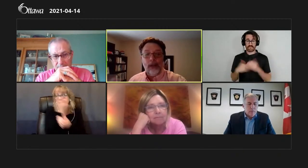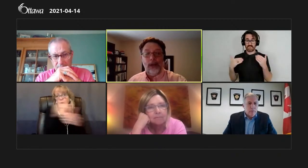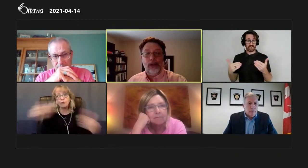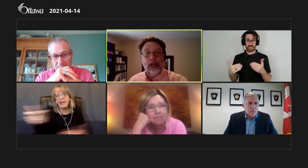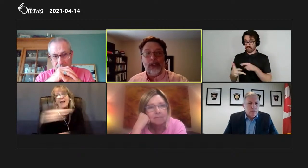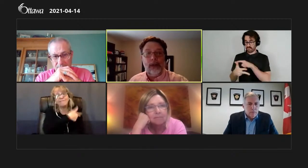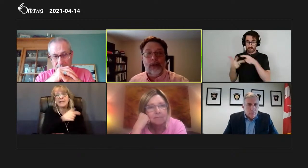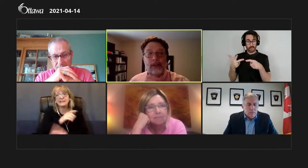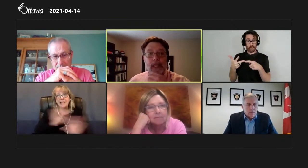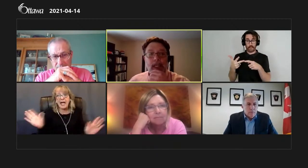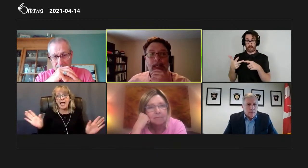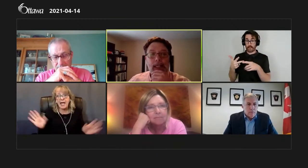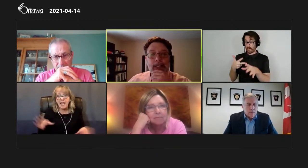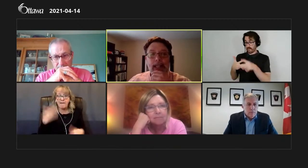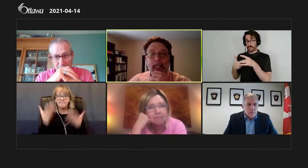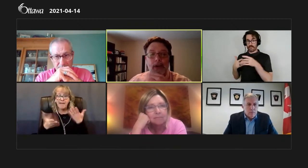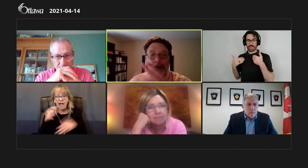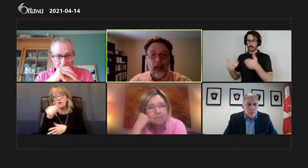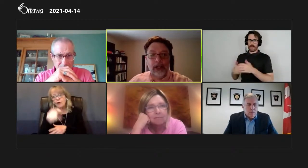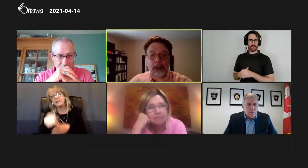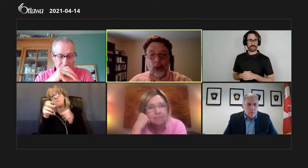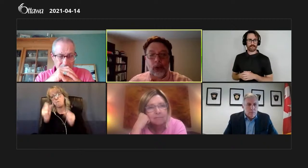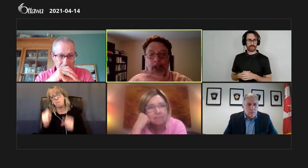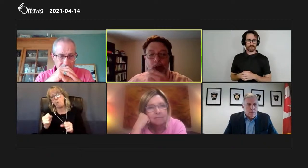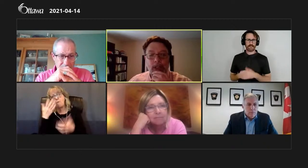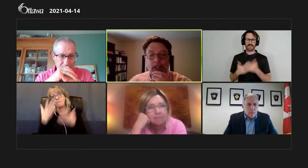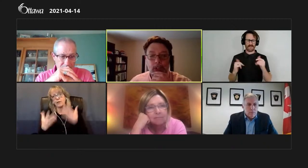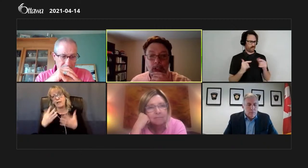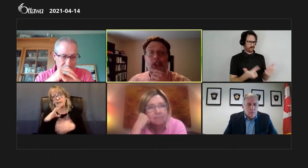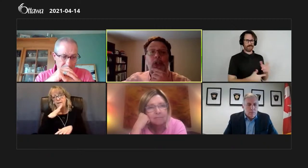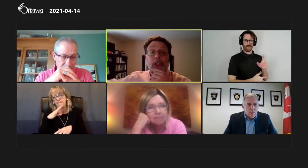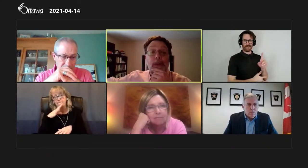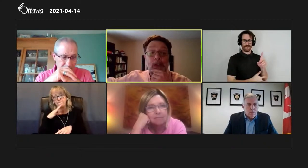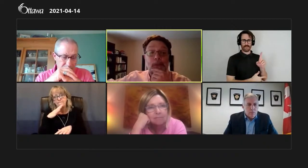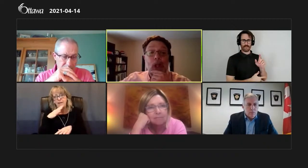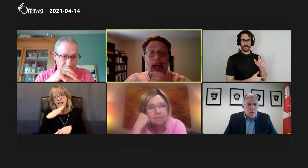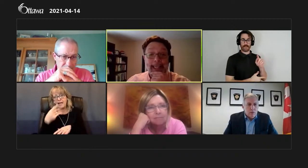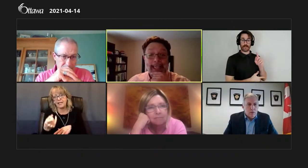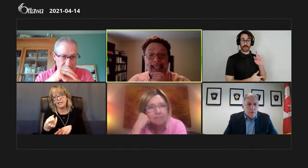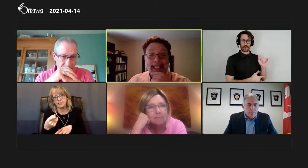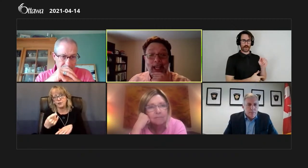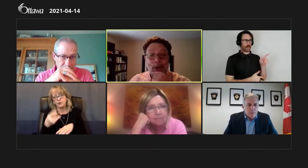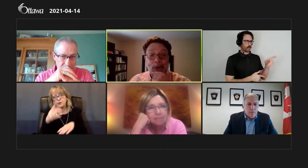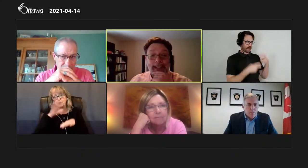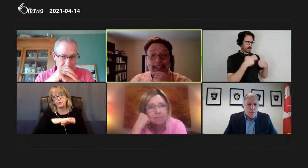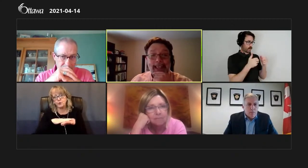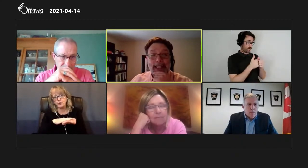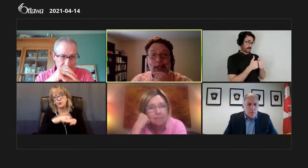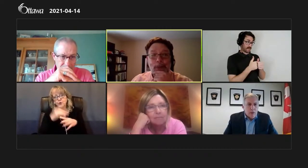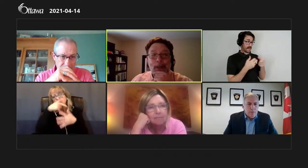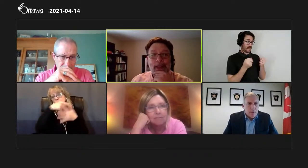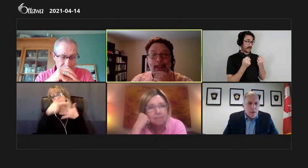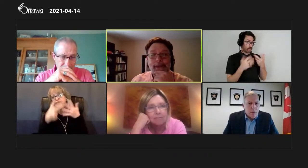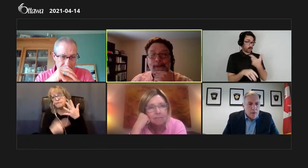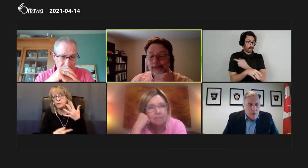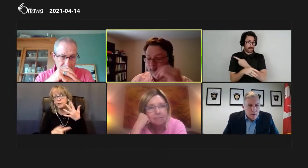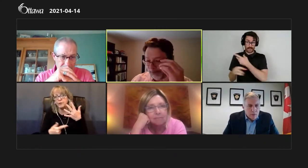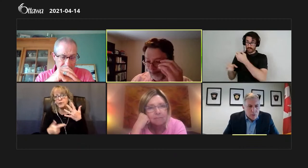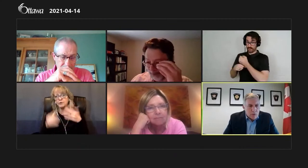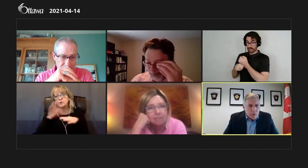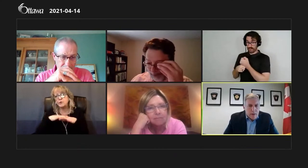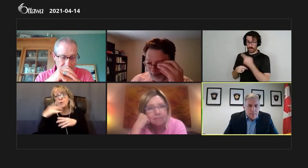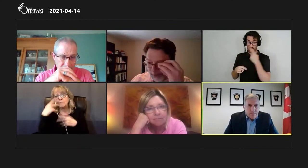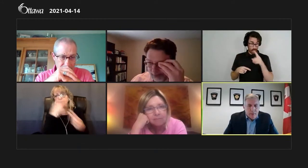talk about, you know, some of the, because I think underlying your question was concerns about supply later on in the month.